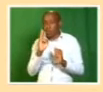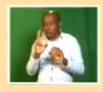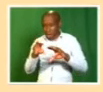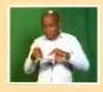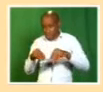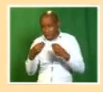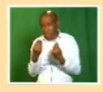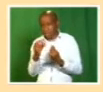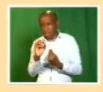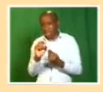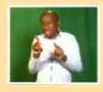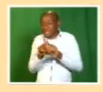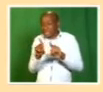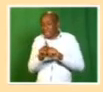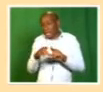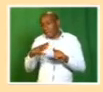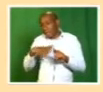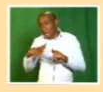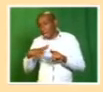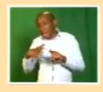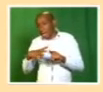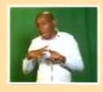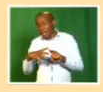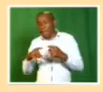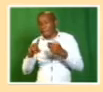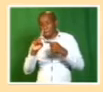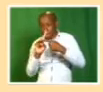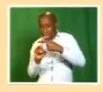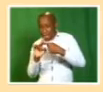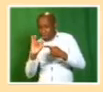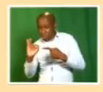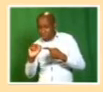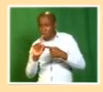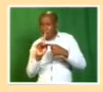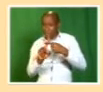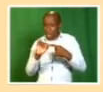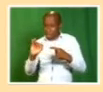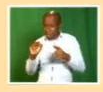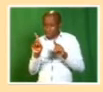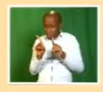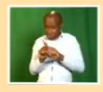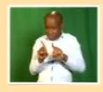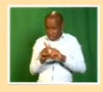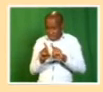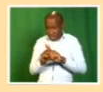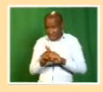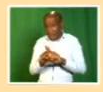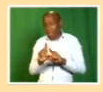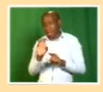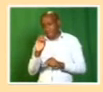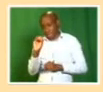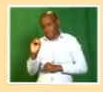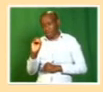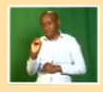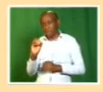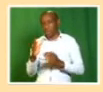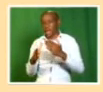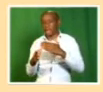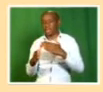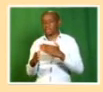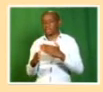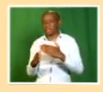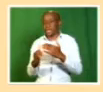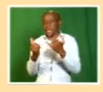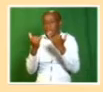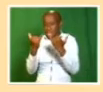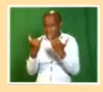And also this side, you plus 2, you go and plus 2, you should come here, x plus 2 is equals to 0.